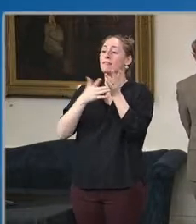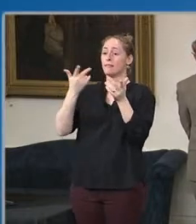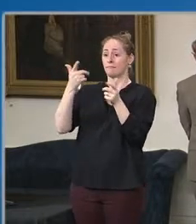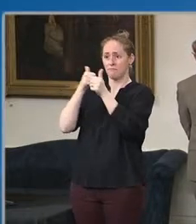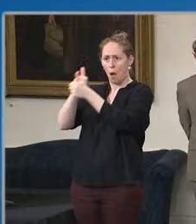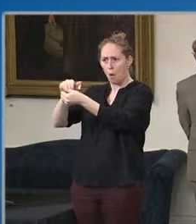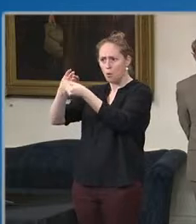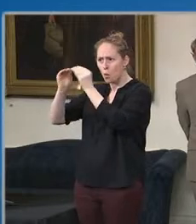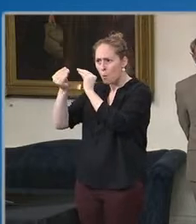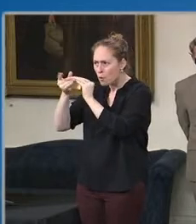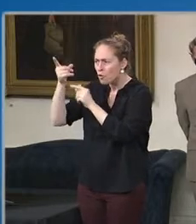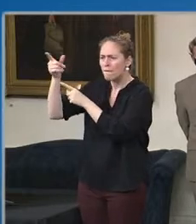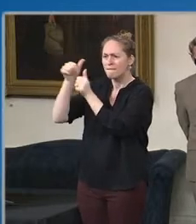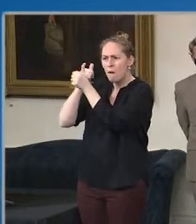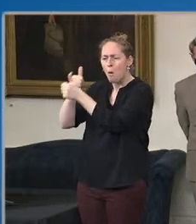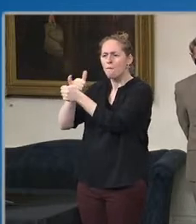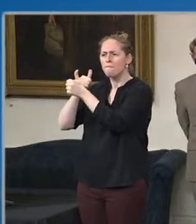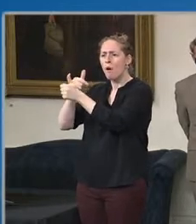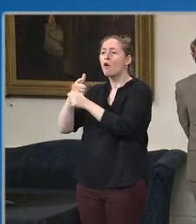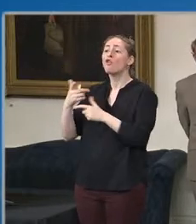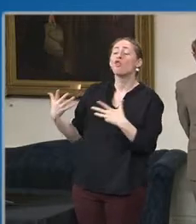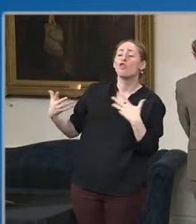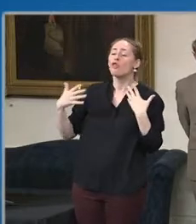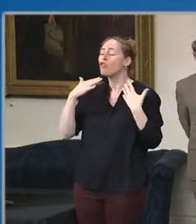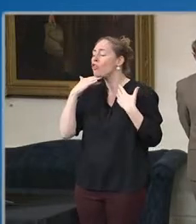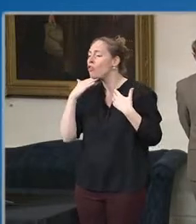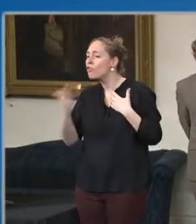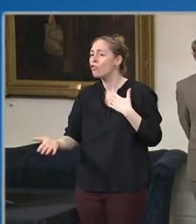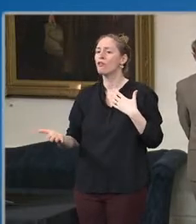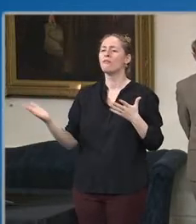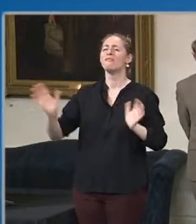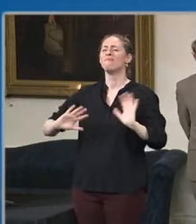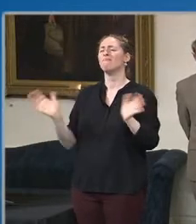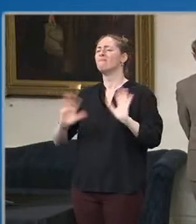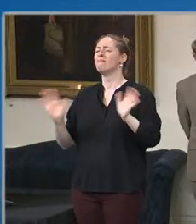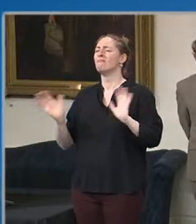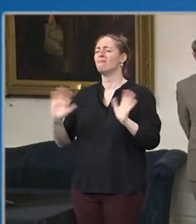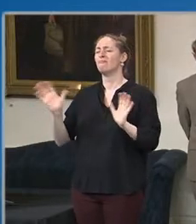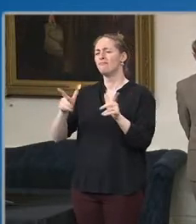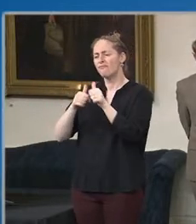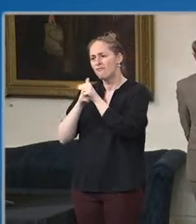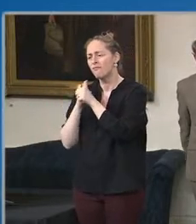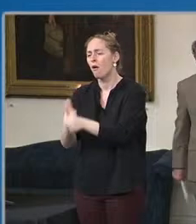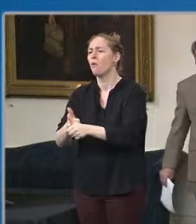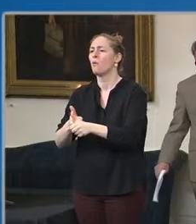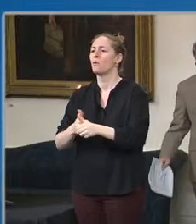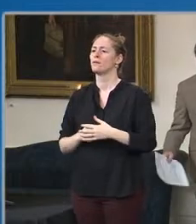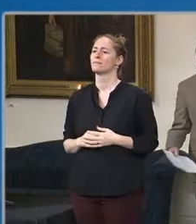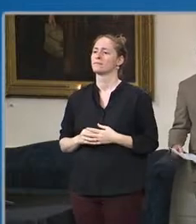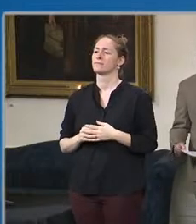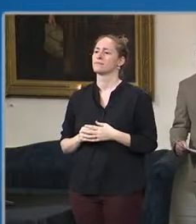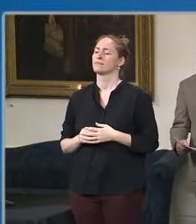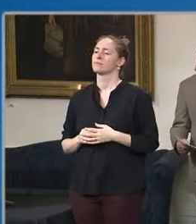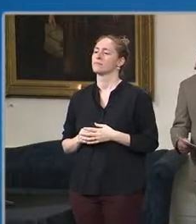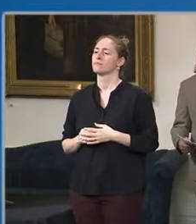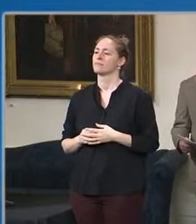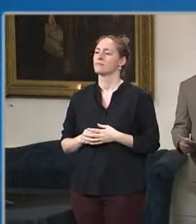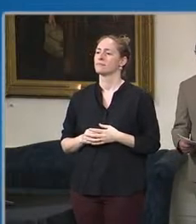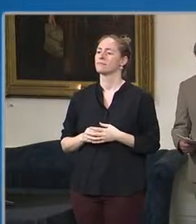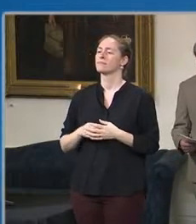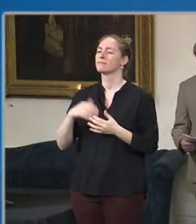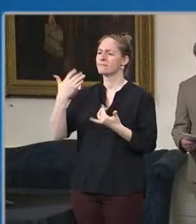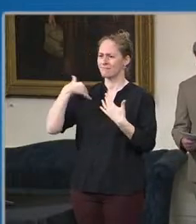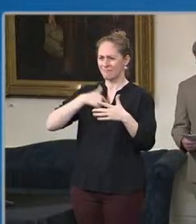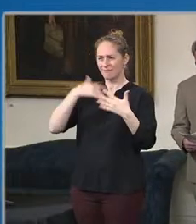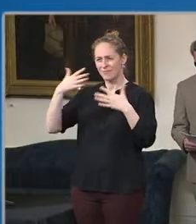take unnecessary risks. We've come so far in our fight against this pandemic. We've made great